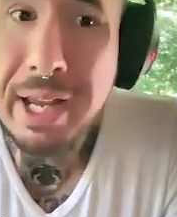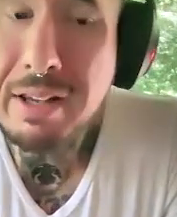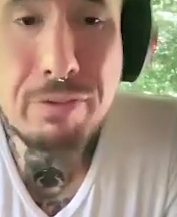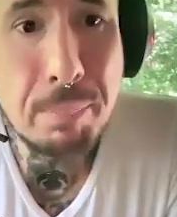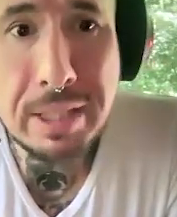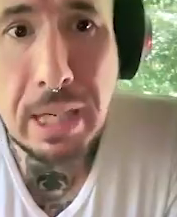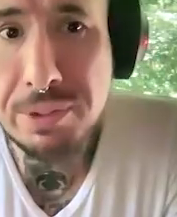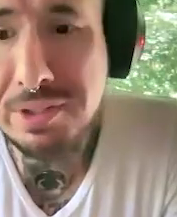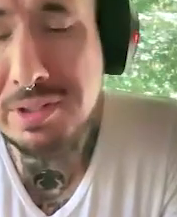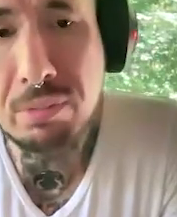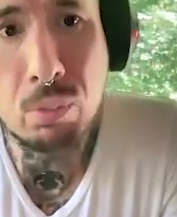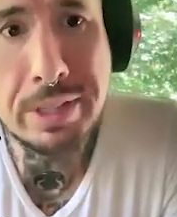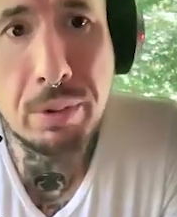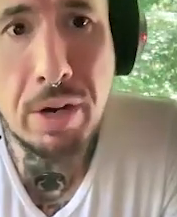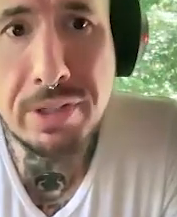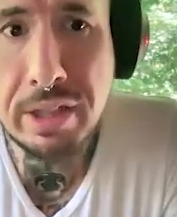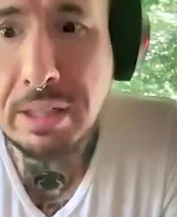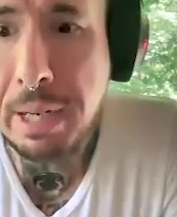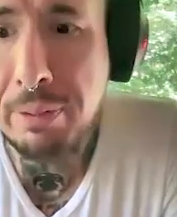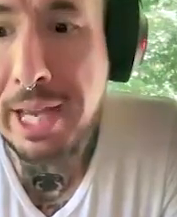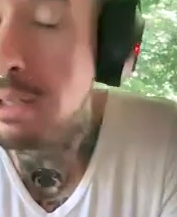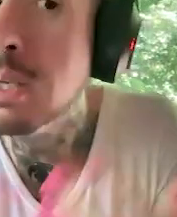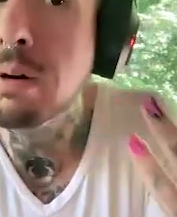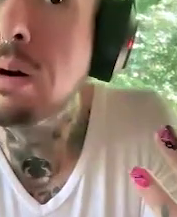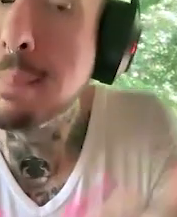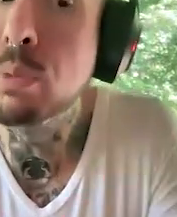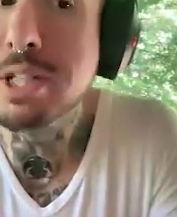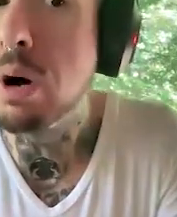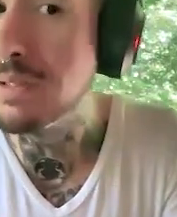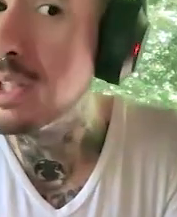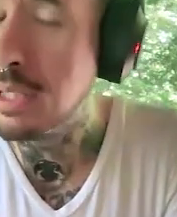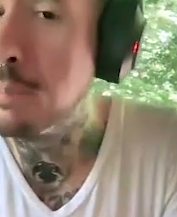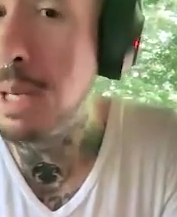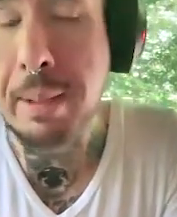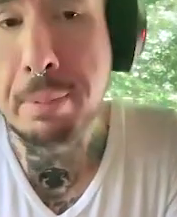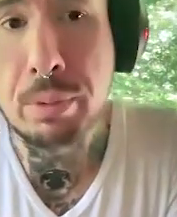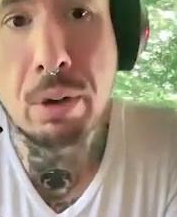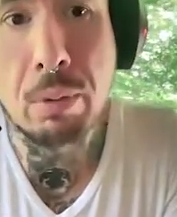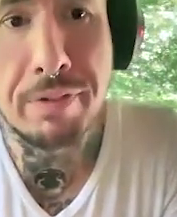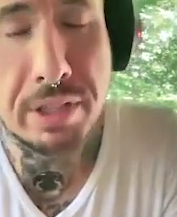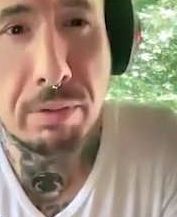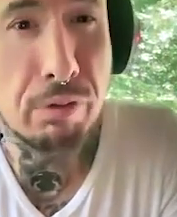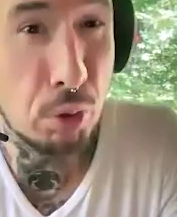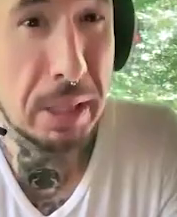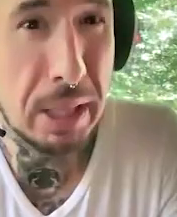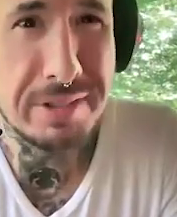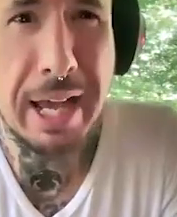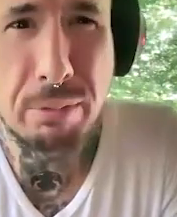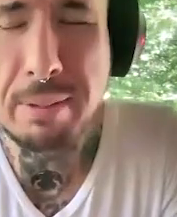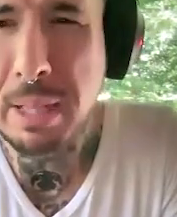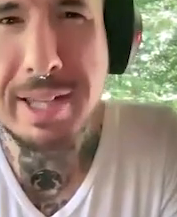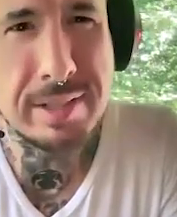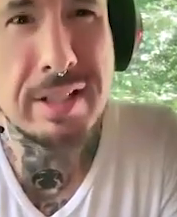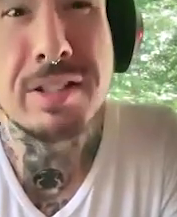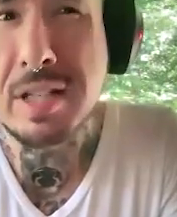visit away from being houseless, and we don't often think about that. Or maybe we do often think about that, but we don't often verbalize